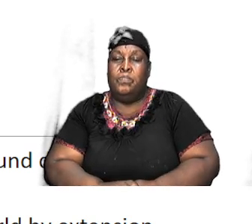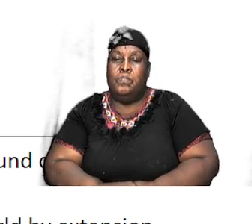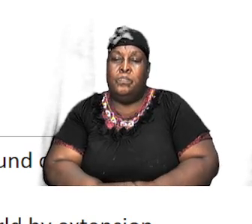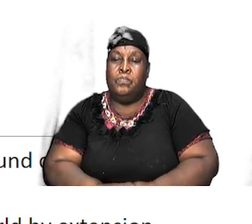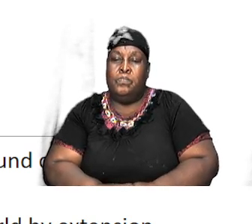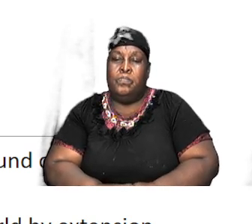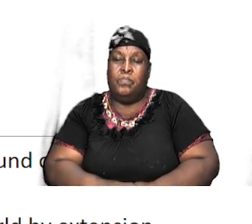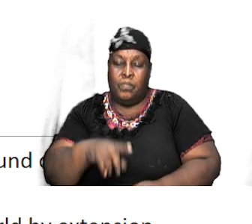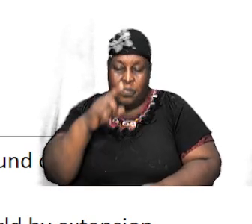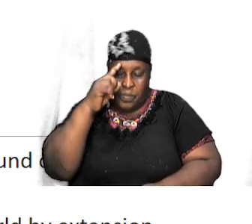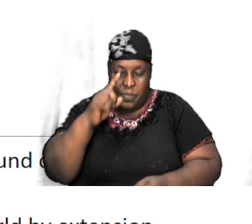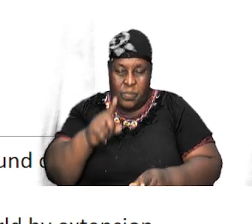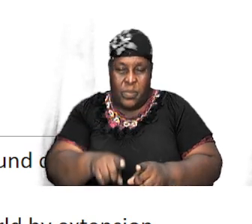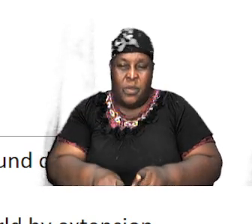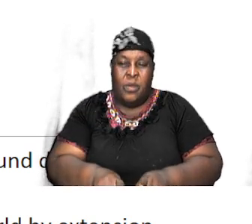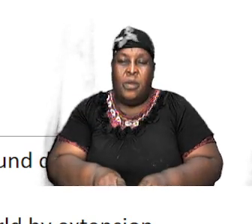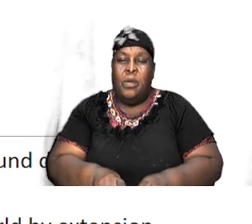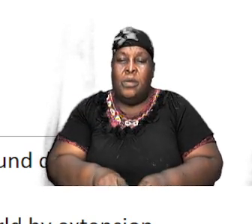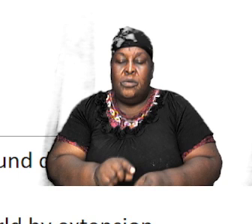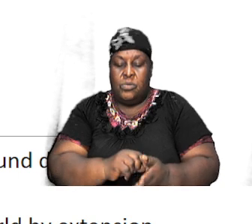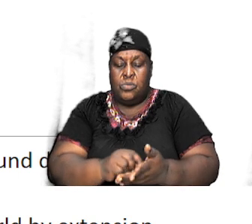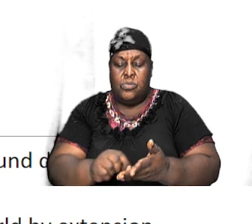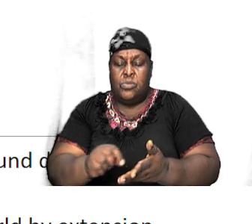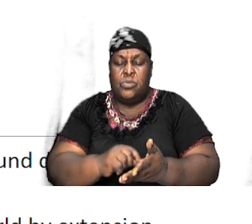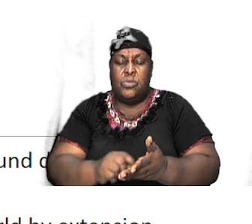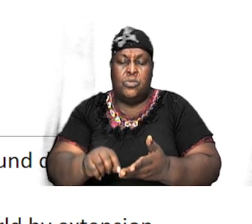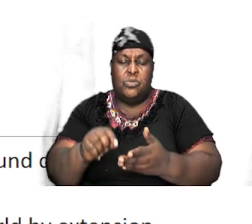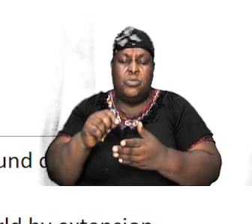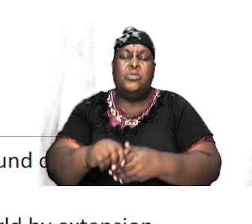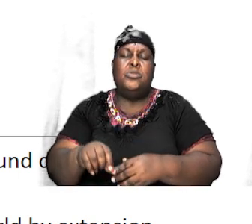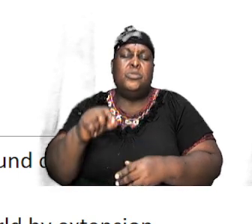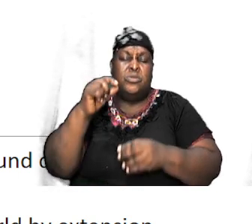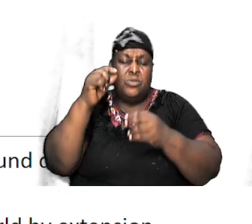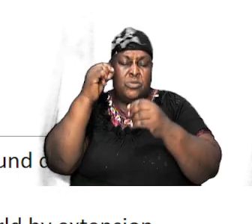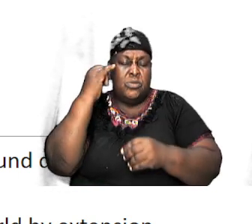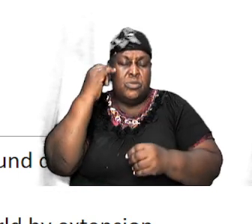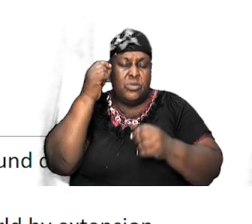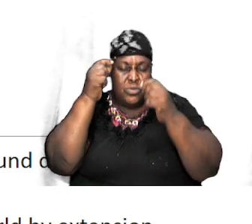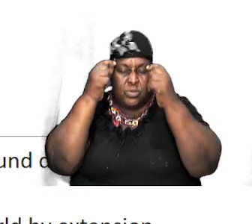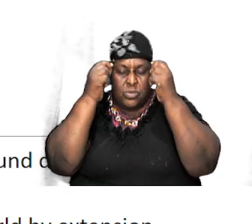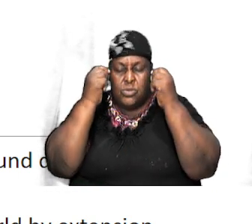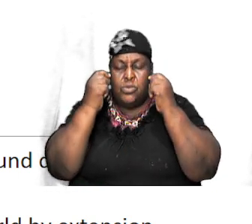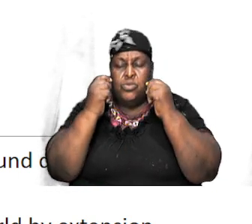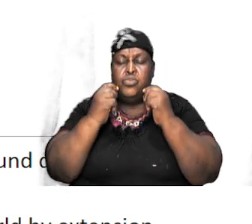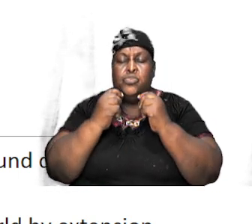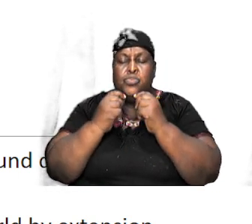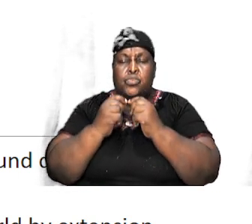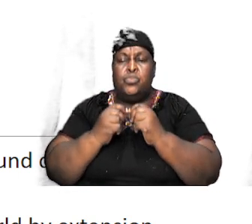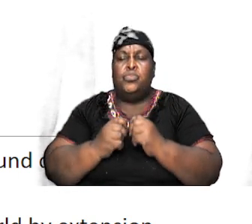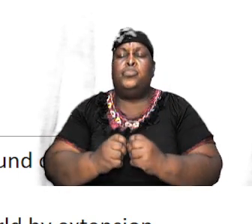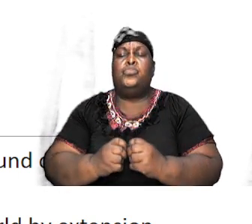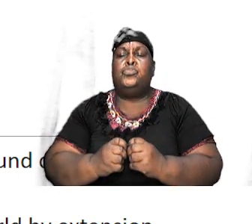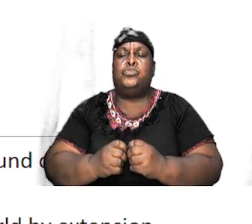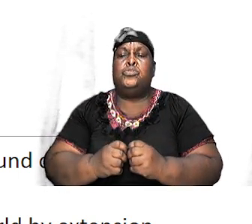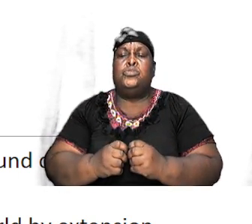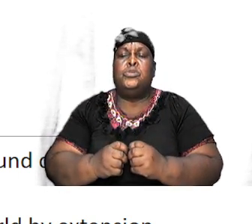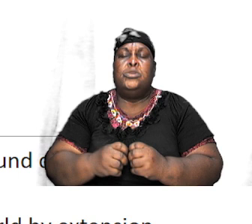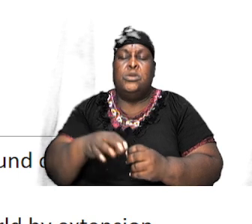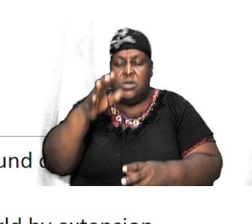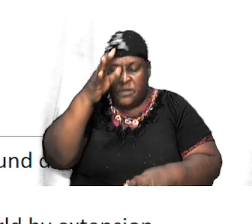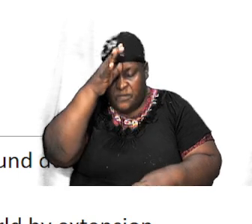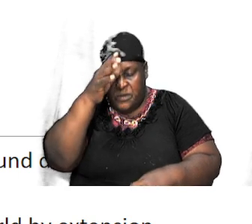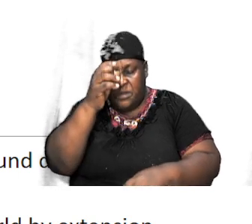in agreement with the fact that he was writing to the Jews, and Father Abraham is a central